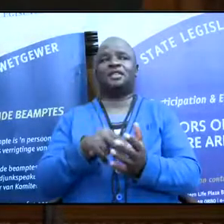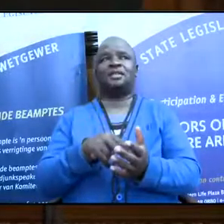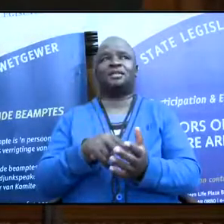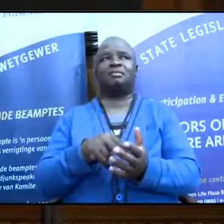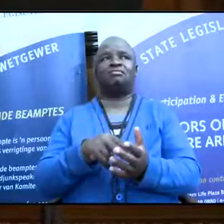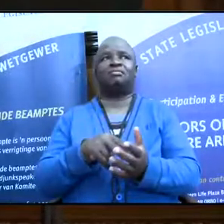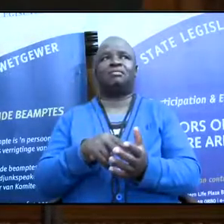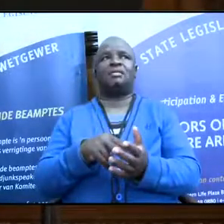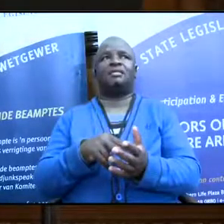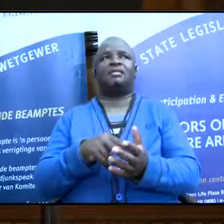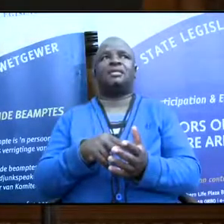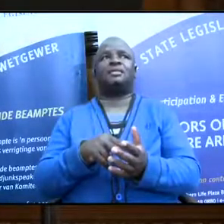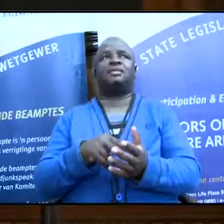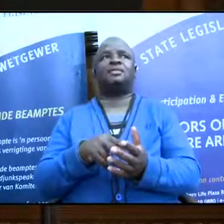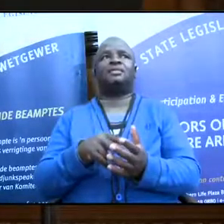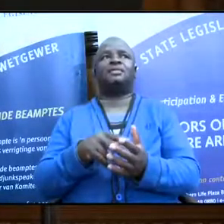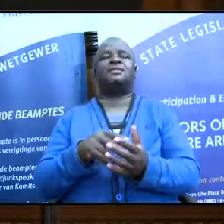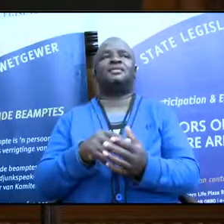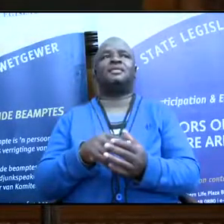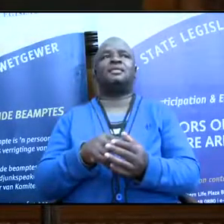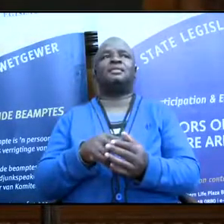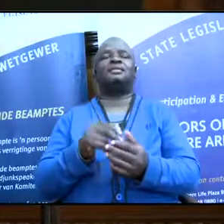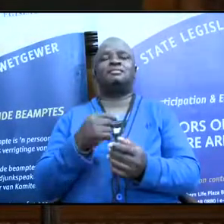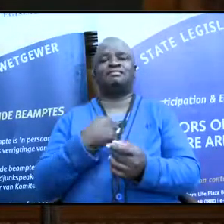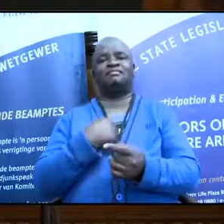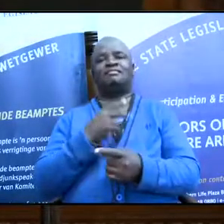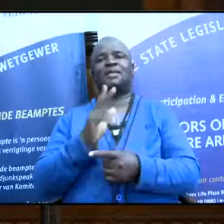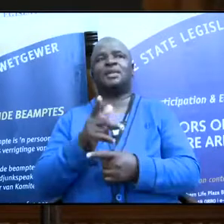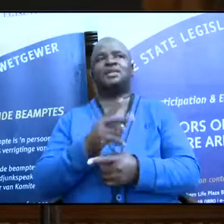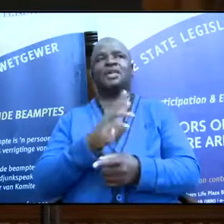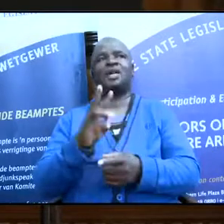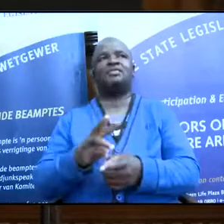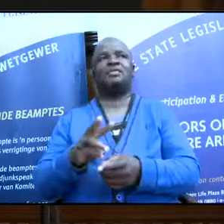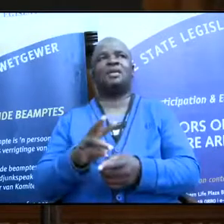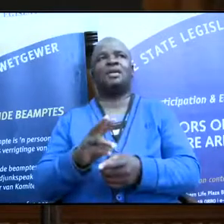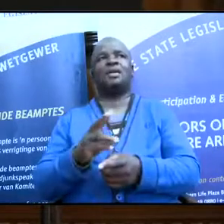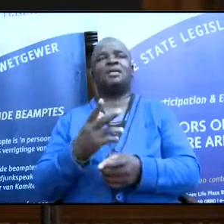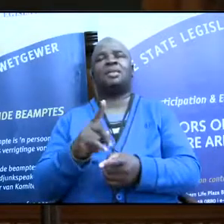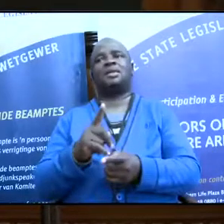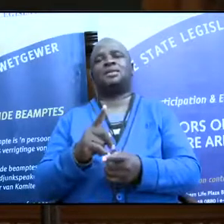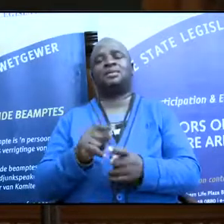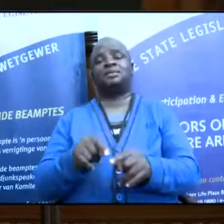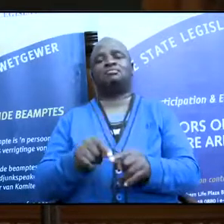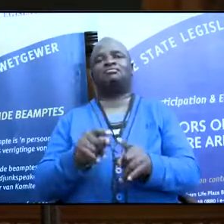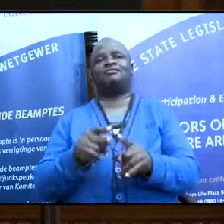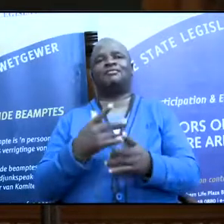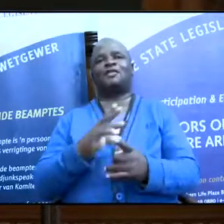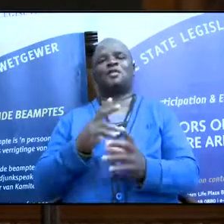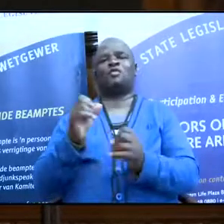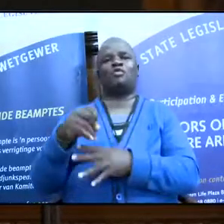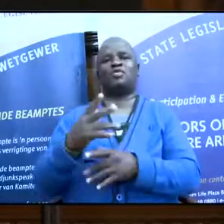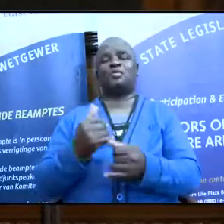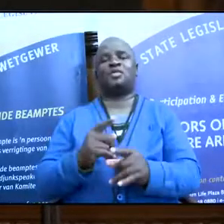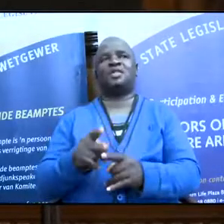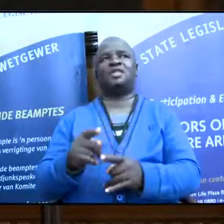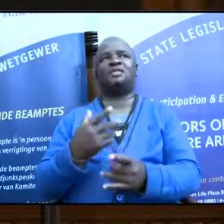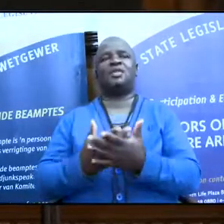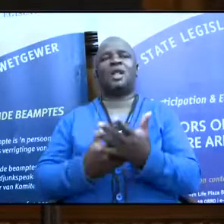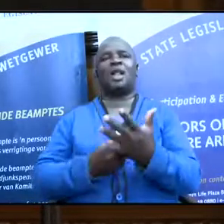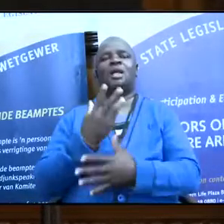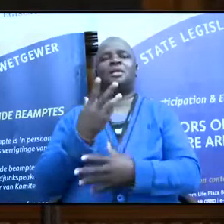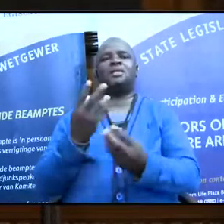one has to be careful but i cannot miss the opportunity to say a